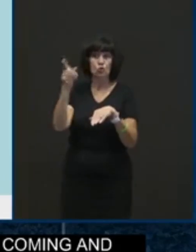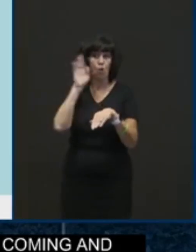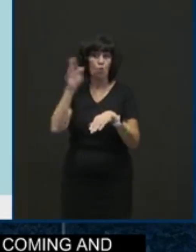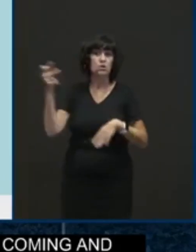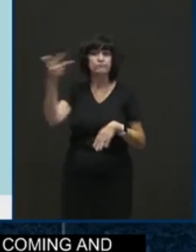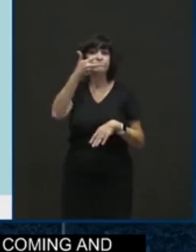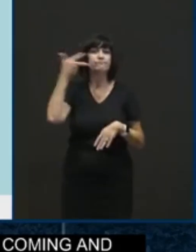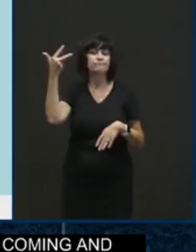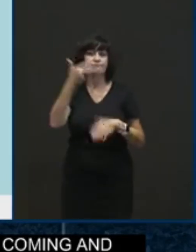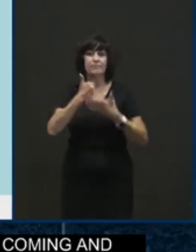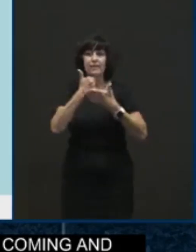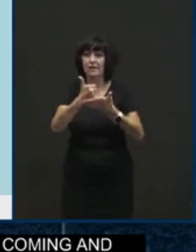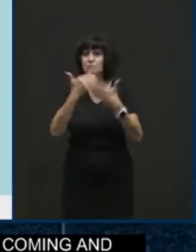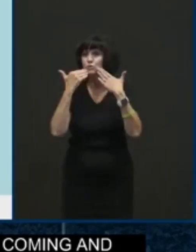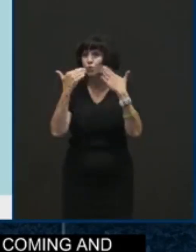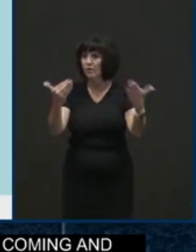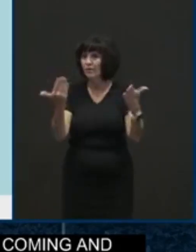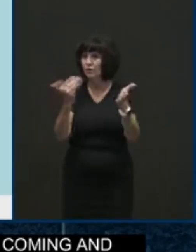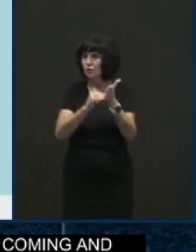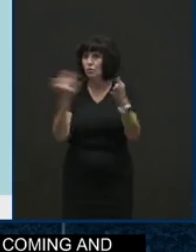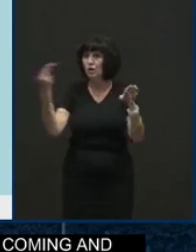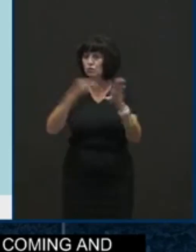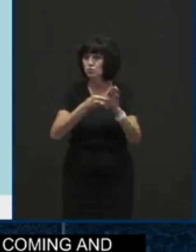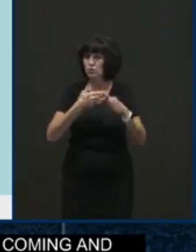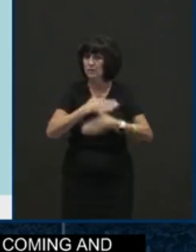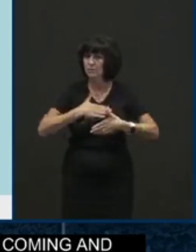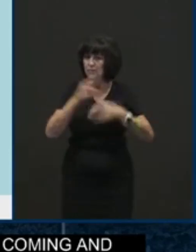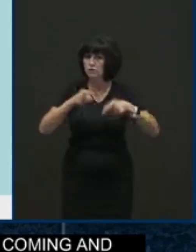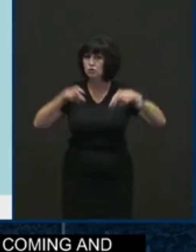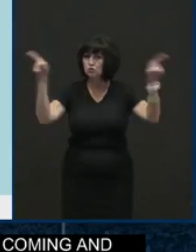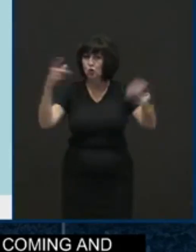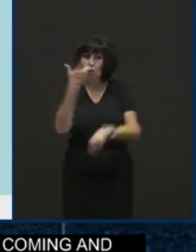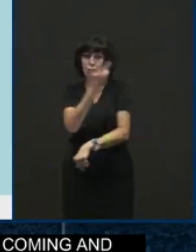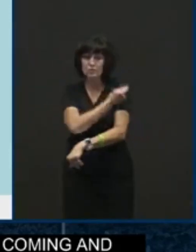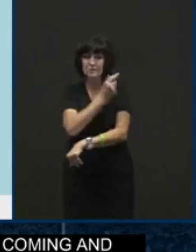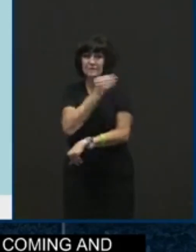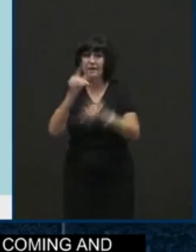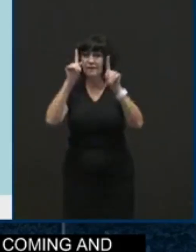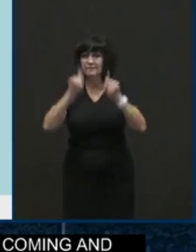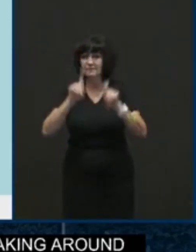state. So thank you again for joining. Make sure you get tested and get your flu shot. Thank you very much.